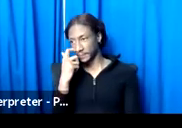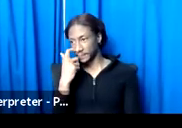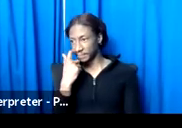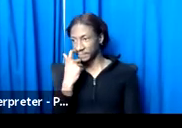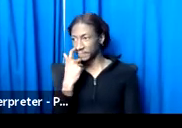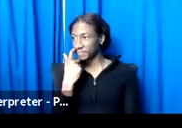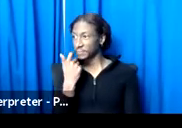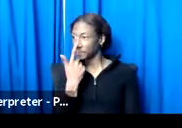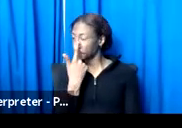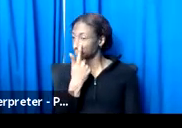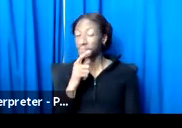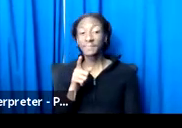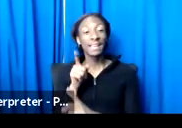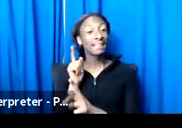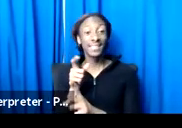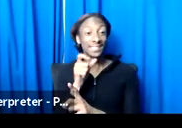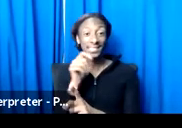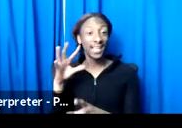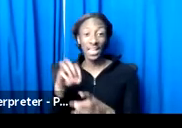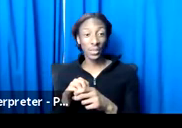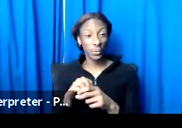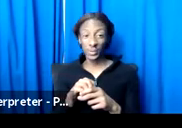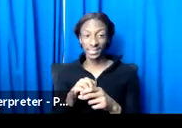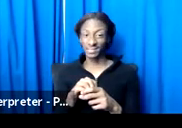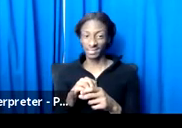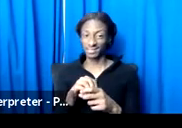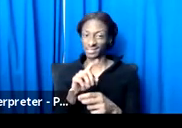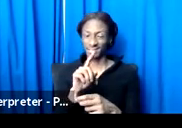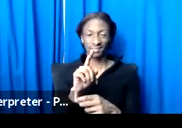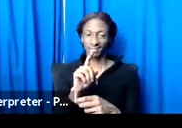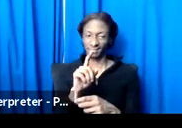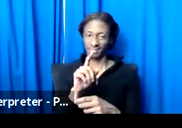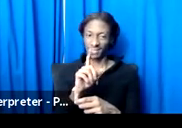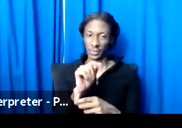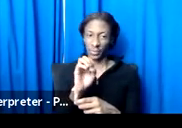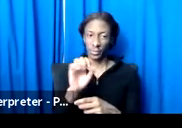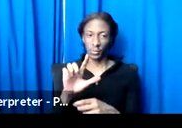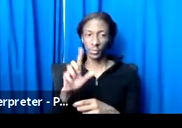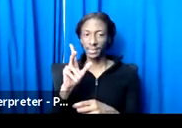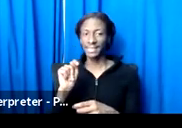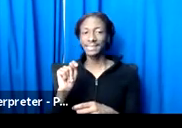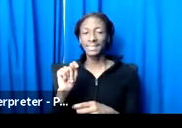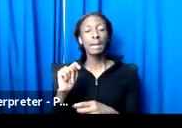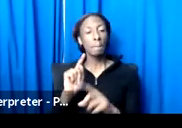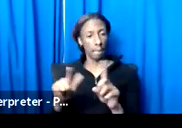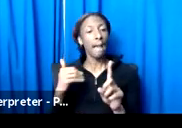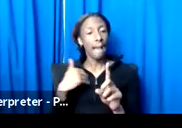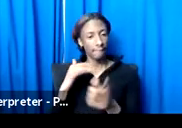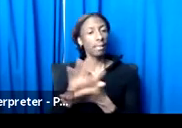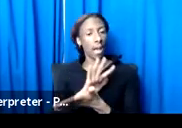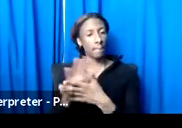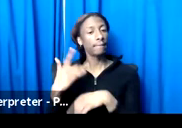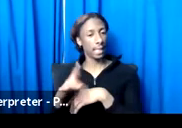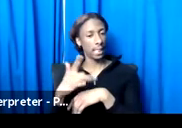And this is not included necessarily within the toolkit, but we have some documents available on the same website